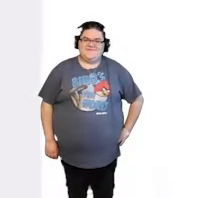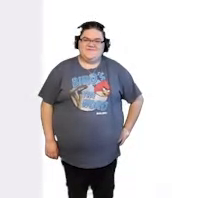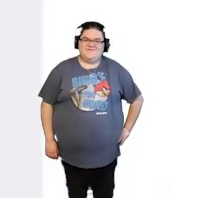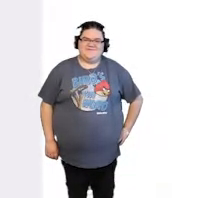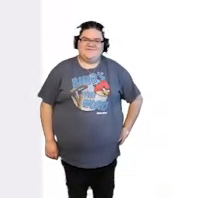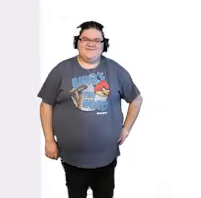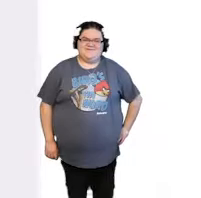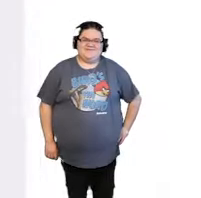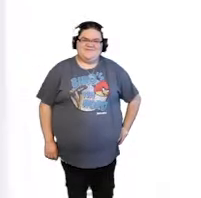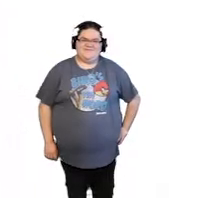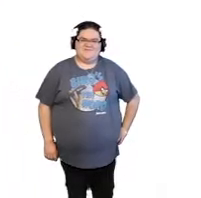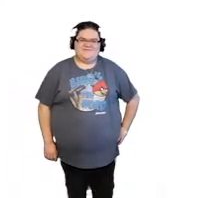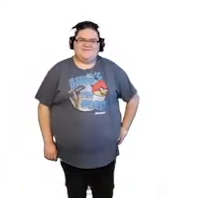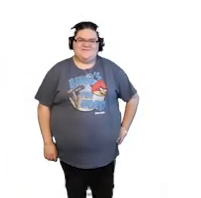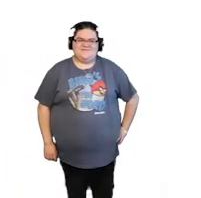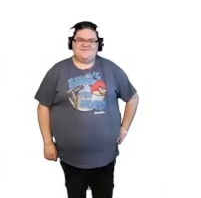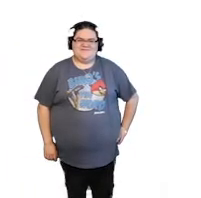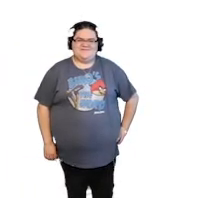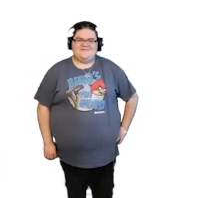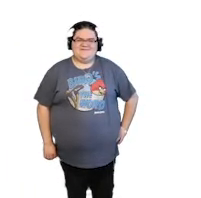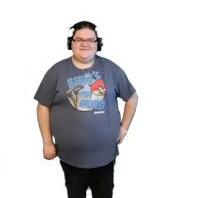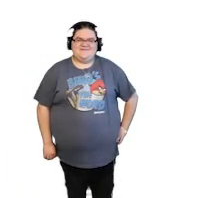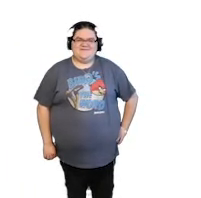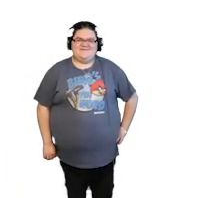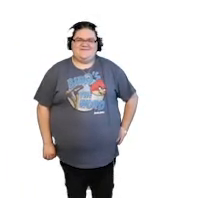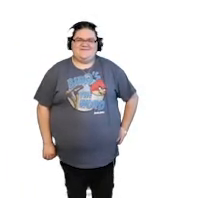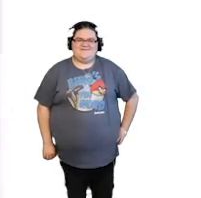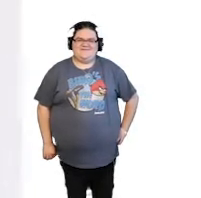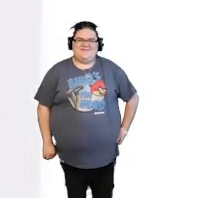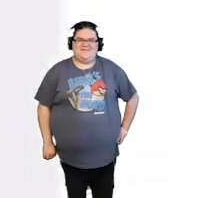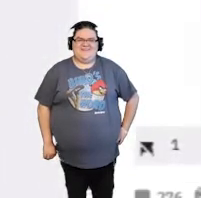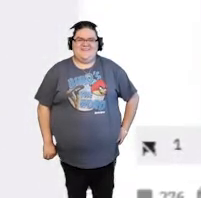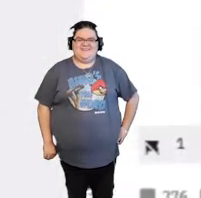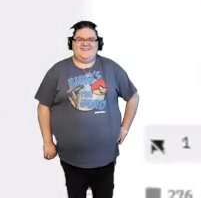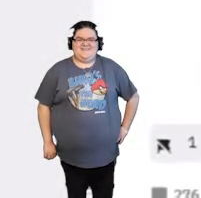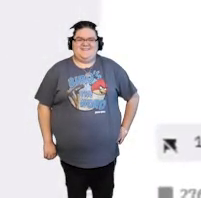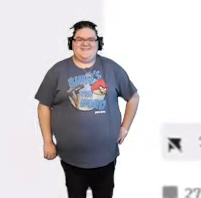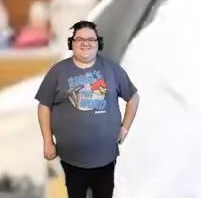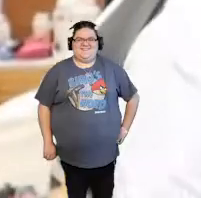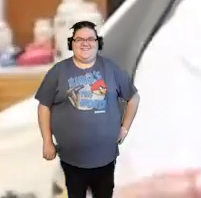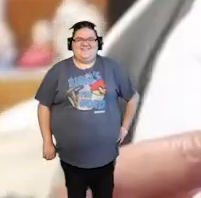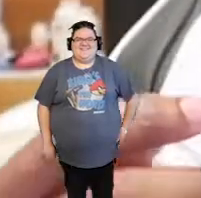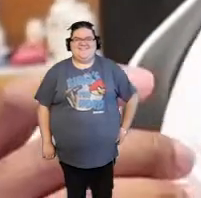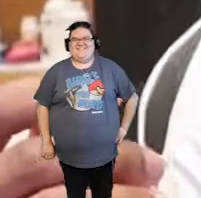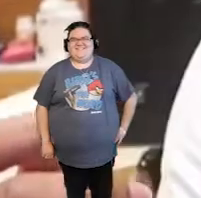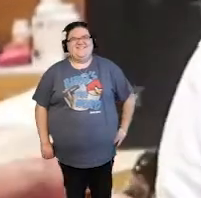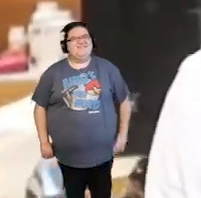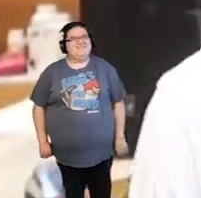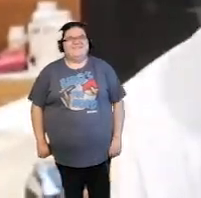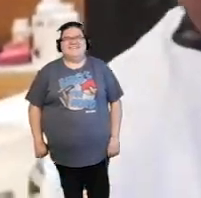at hand. Checkmate. Knowledge regained.